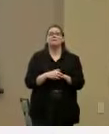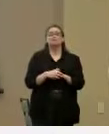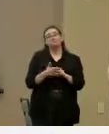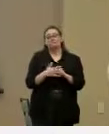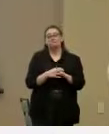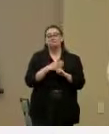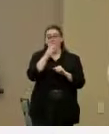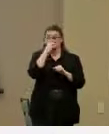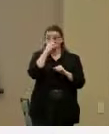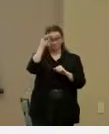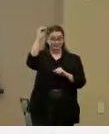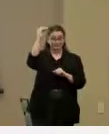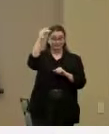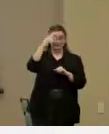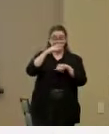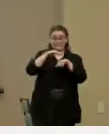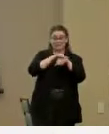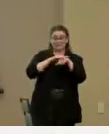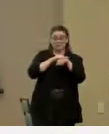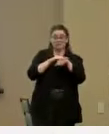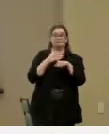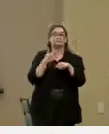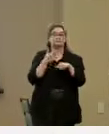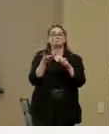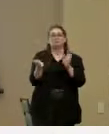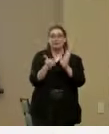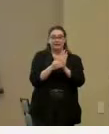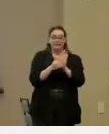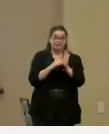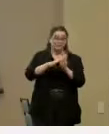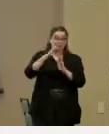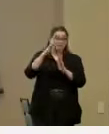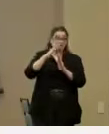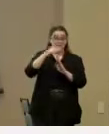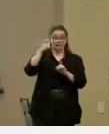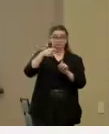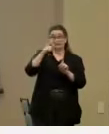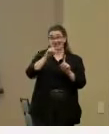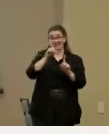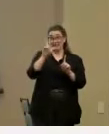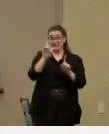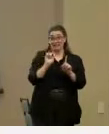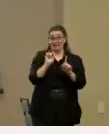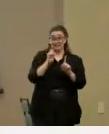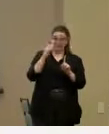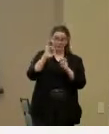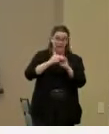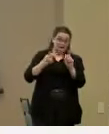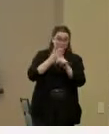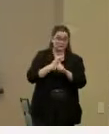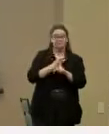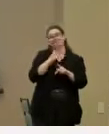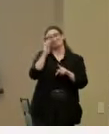Let's talk about sunscreen. As I said, the number one trigger for discoid lupus is sun